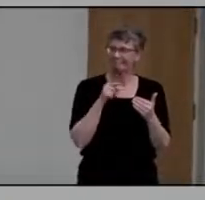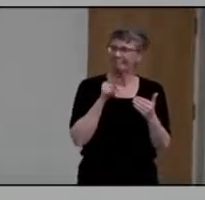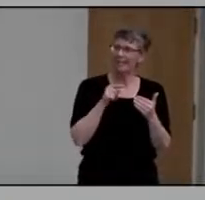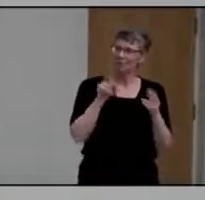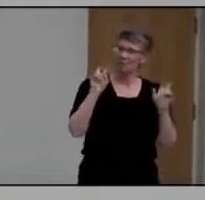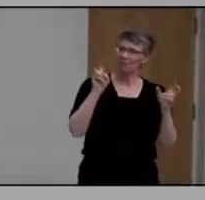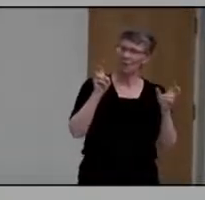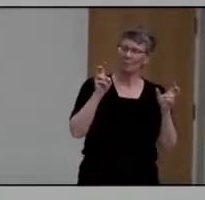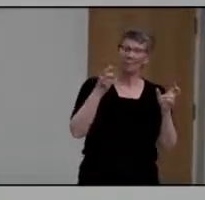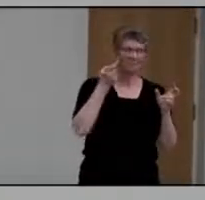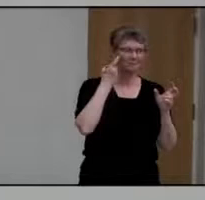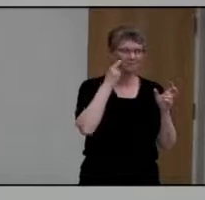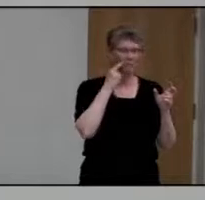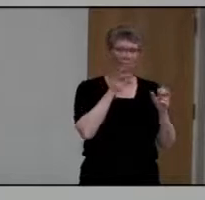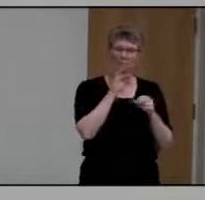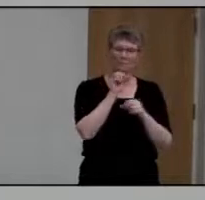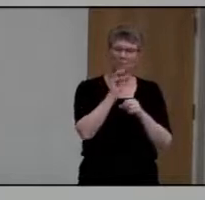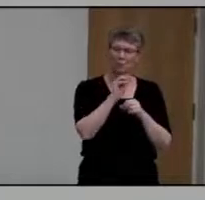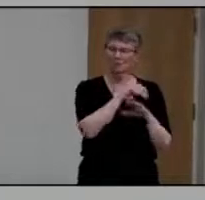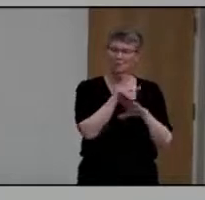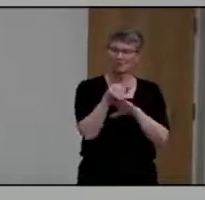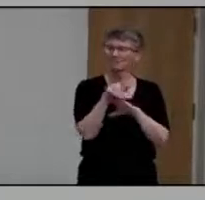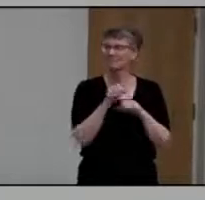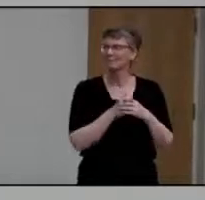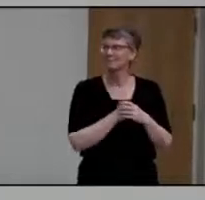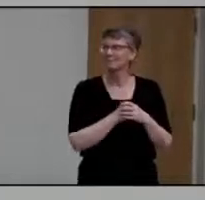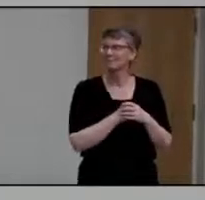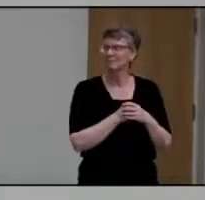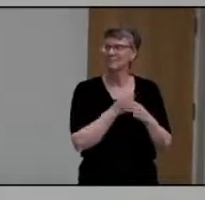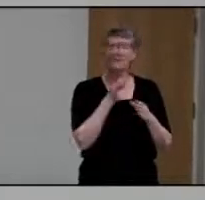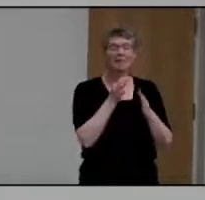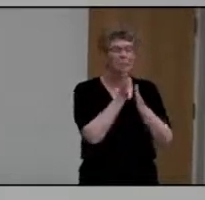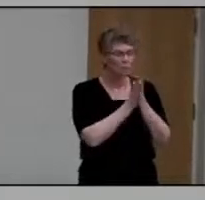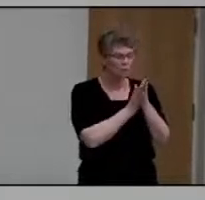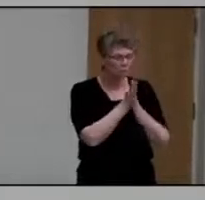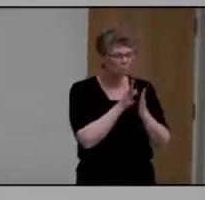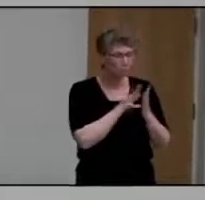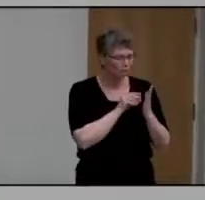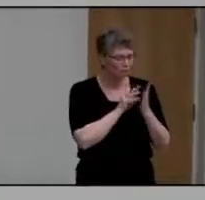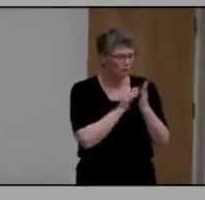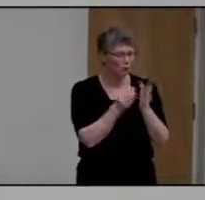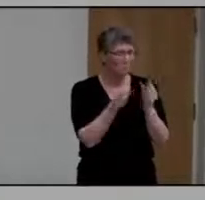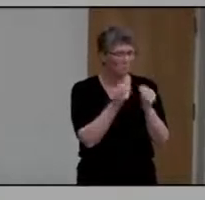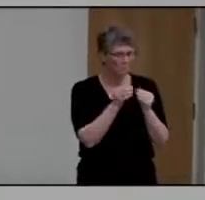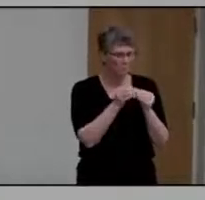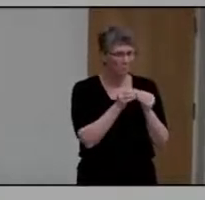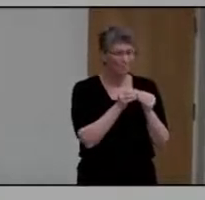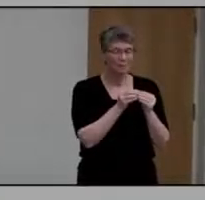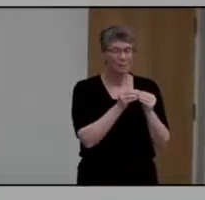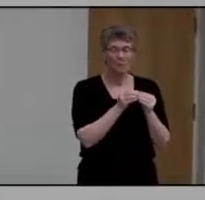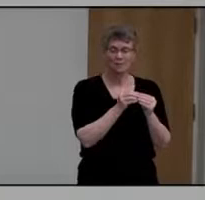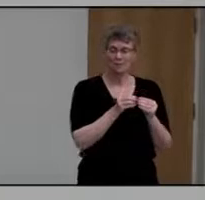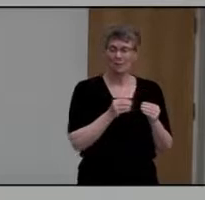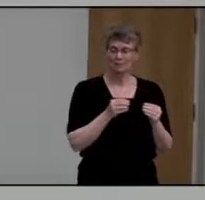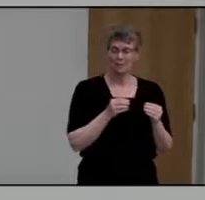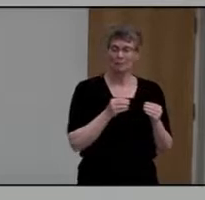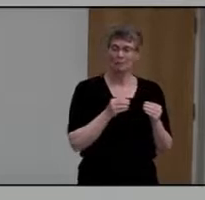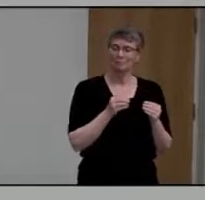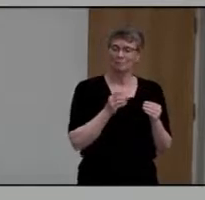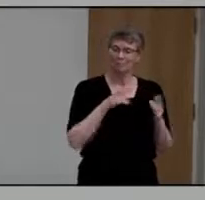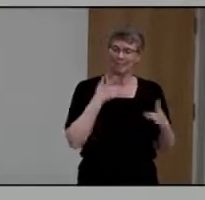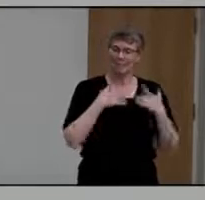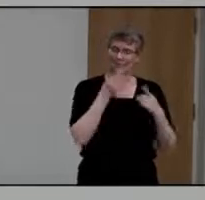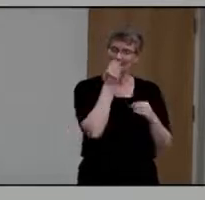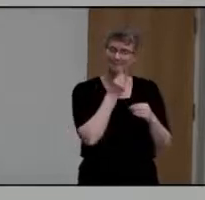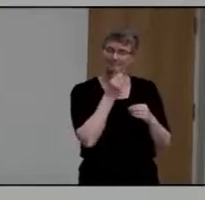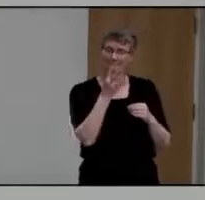the opportunities to have these conversations. If you're interested in hearing more, we're very excited that over the last 20 years we've been able to